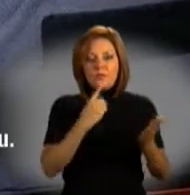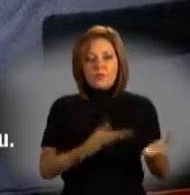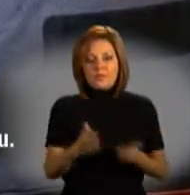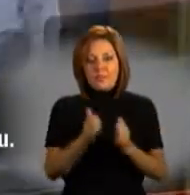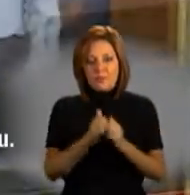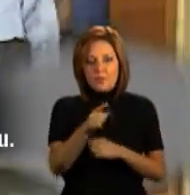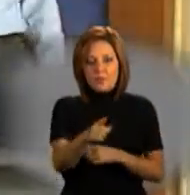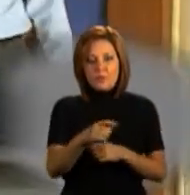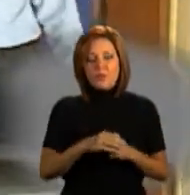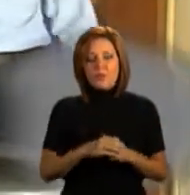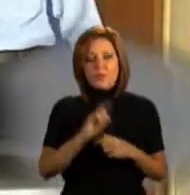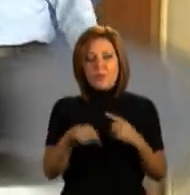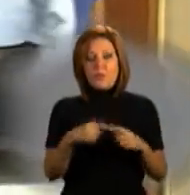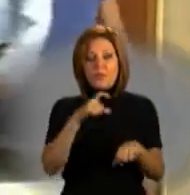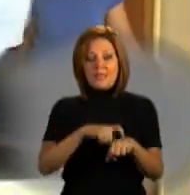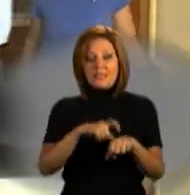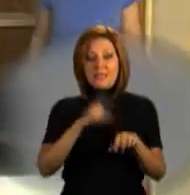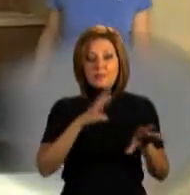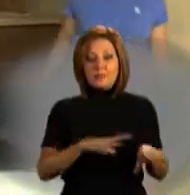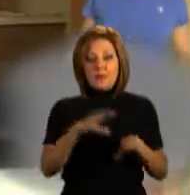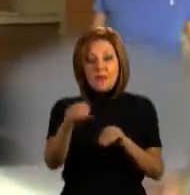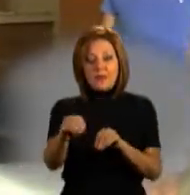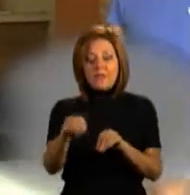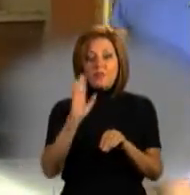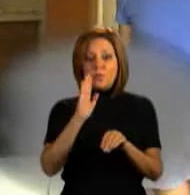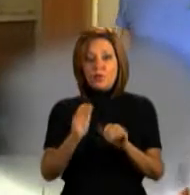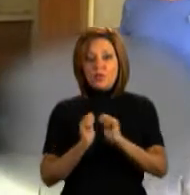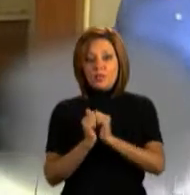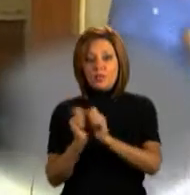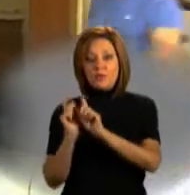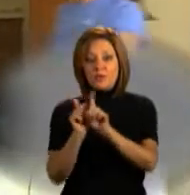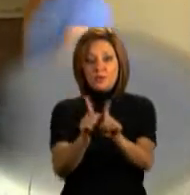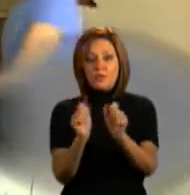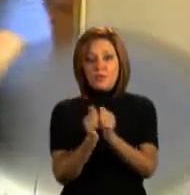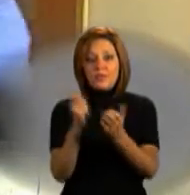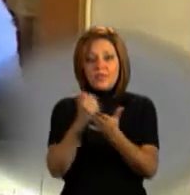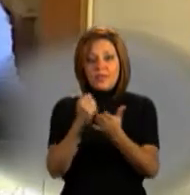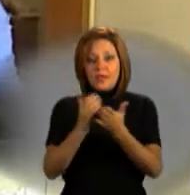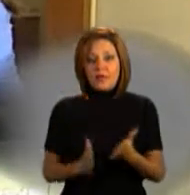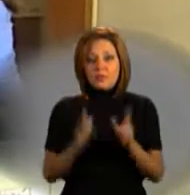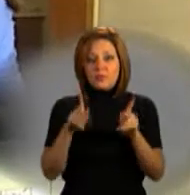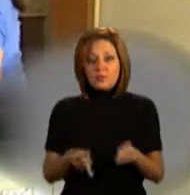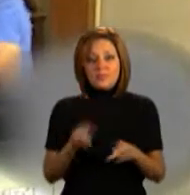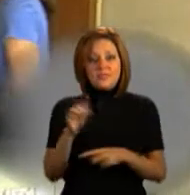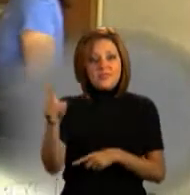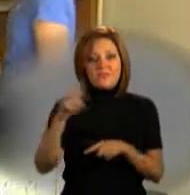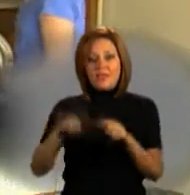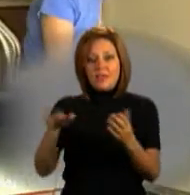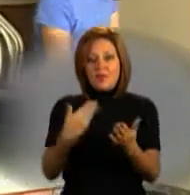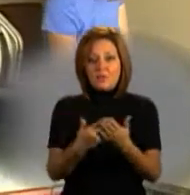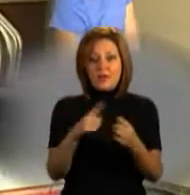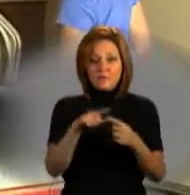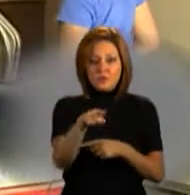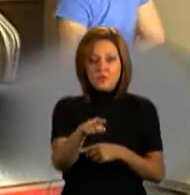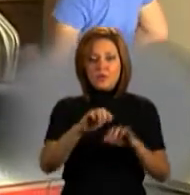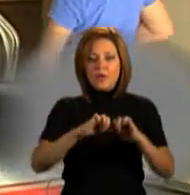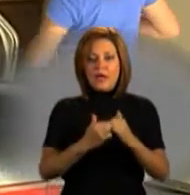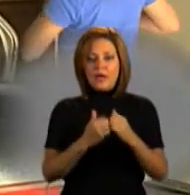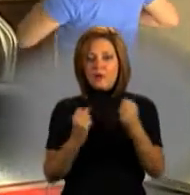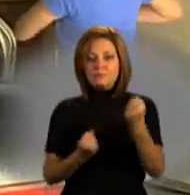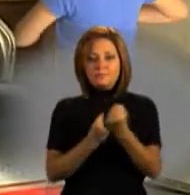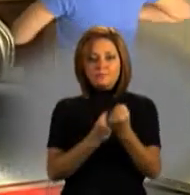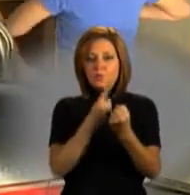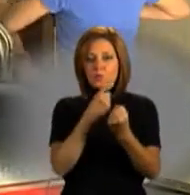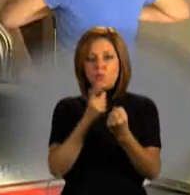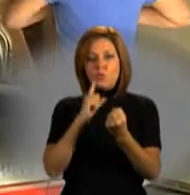with you. When it's time to leave, will you travel with your hurricane helper? If he or she can't get to you, do you have a backup